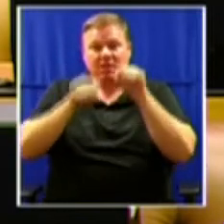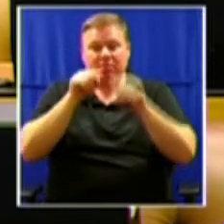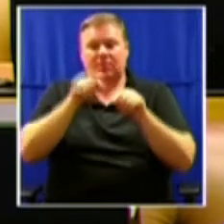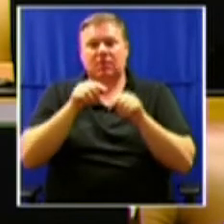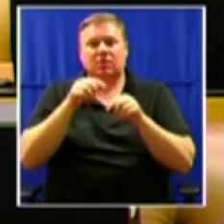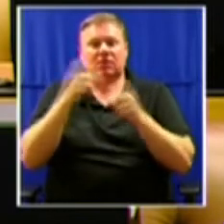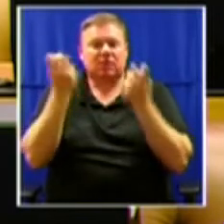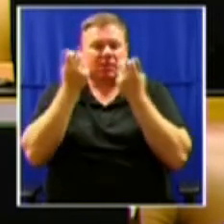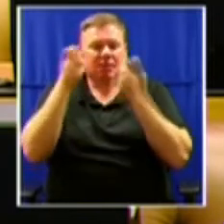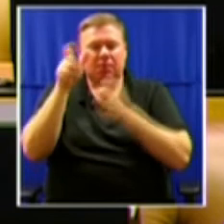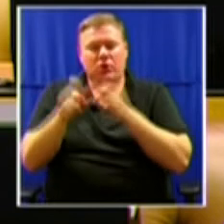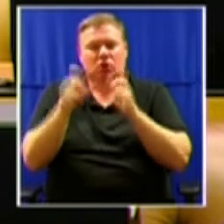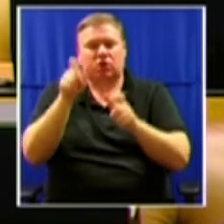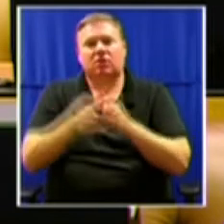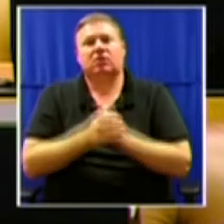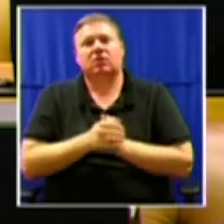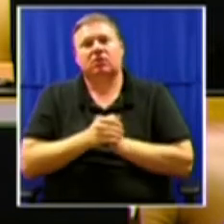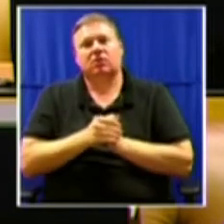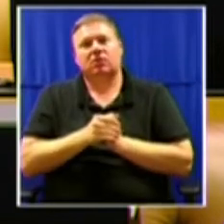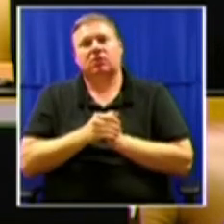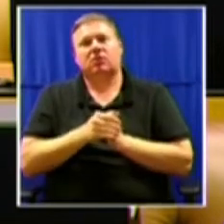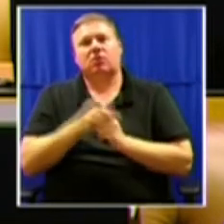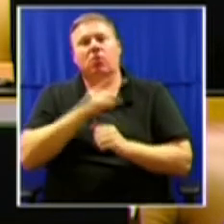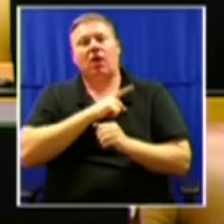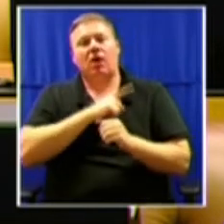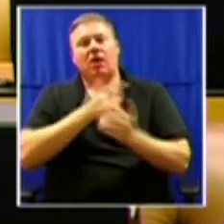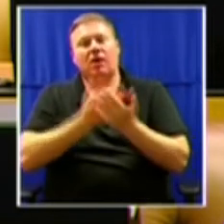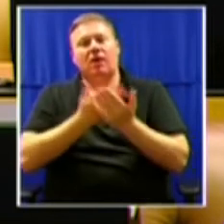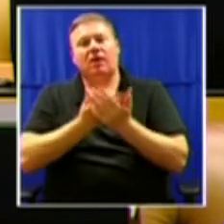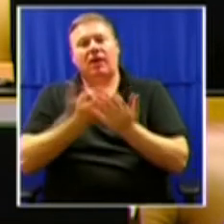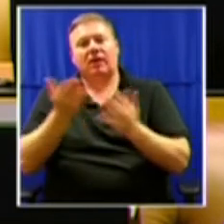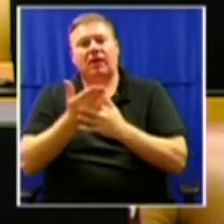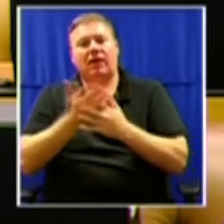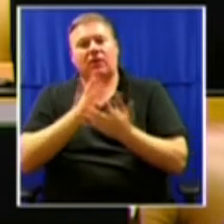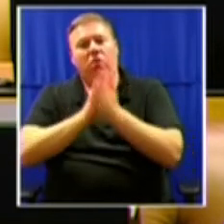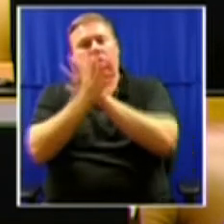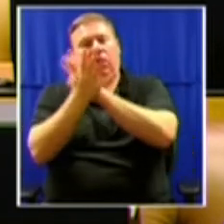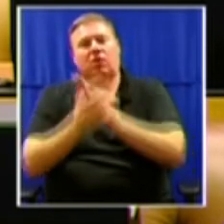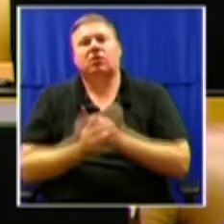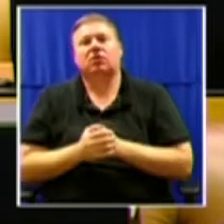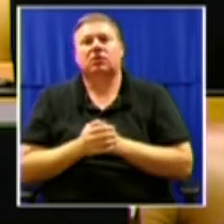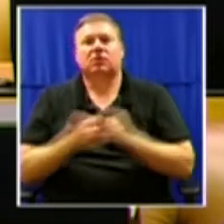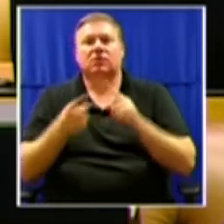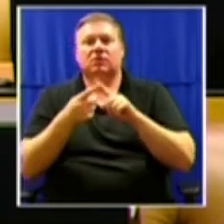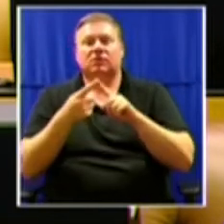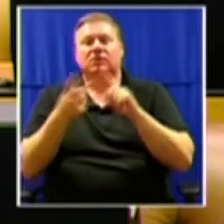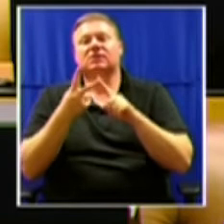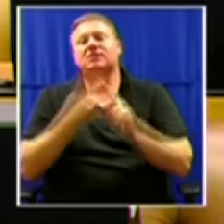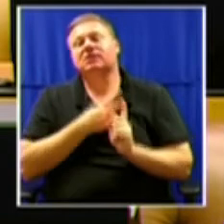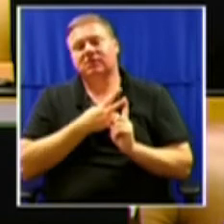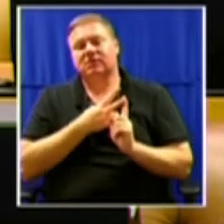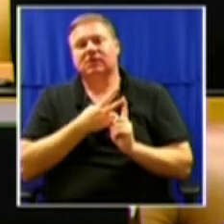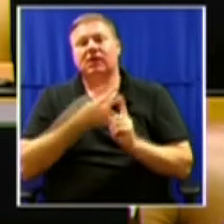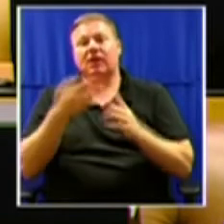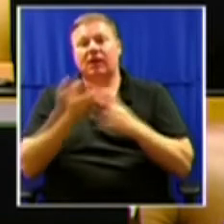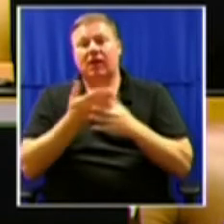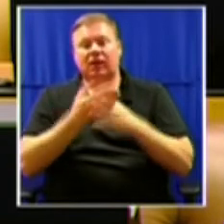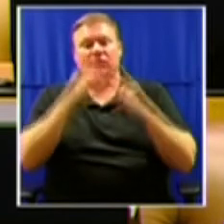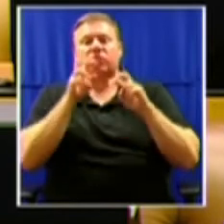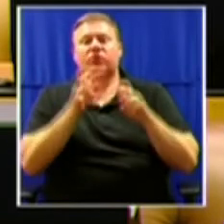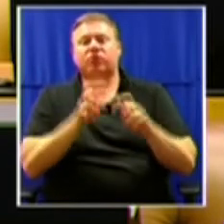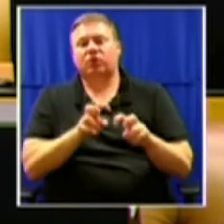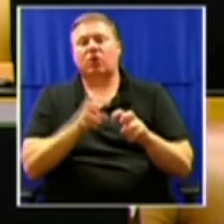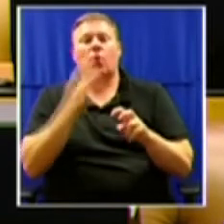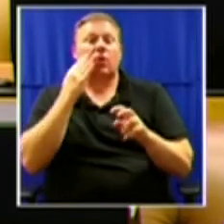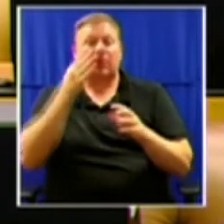information will defeat the objective of the investigation. 2, all the cases are investigated, and as soon as